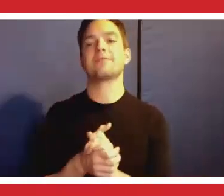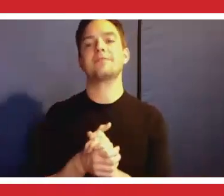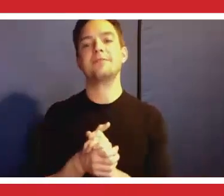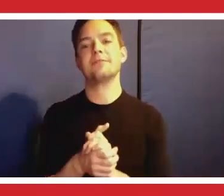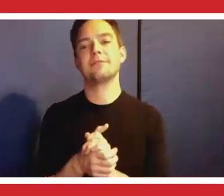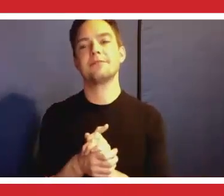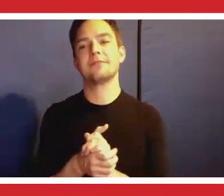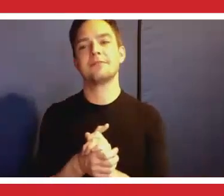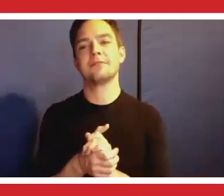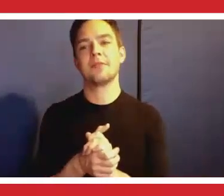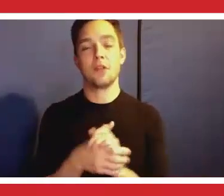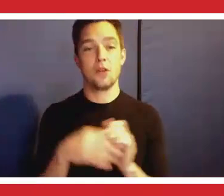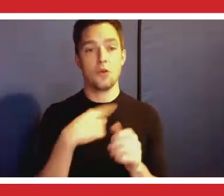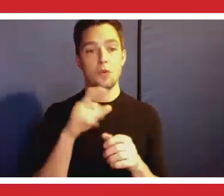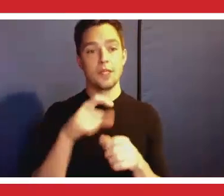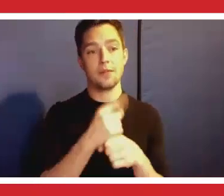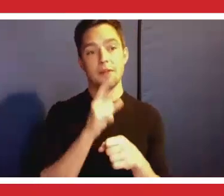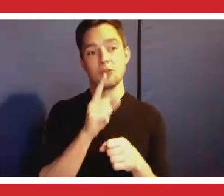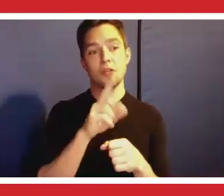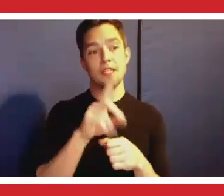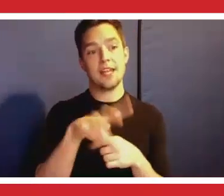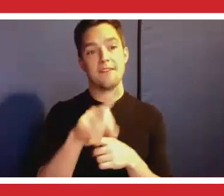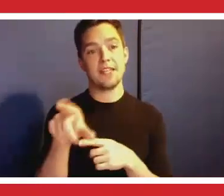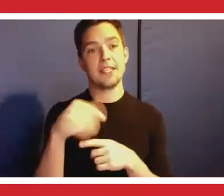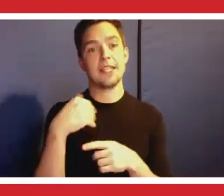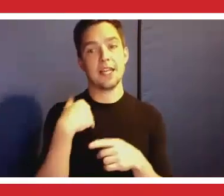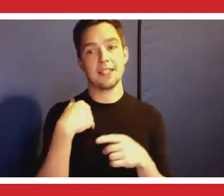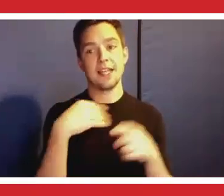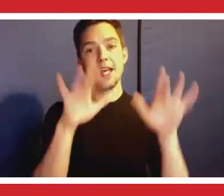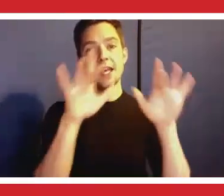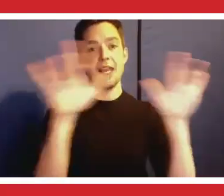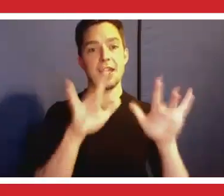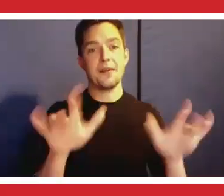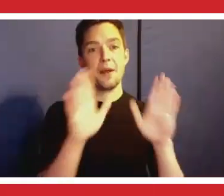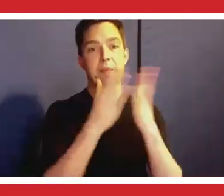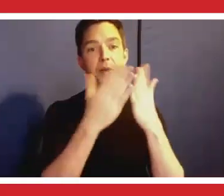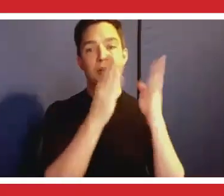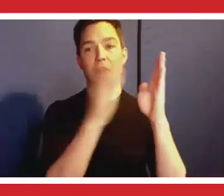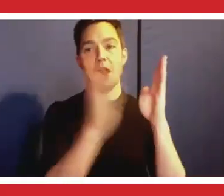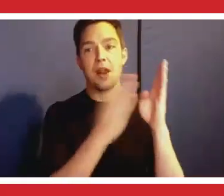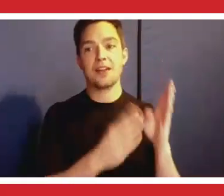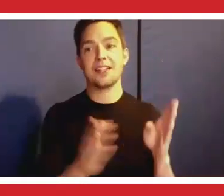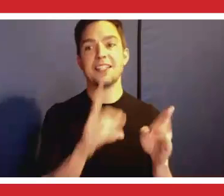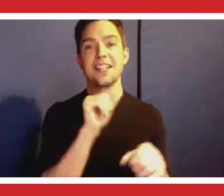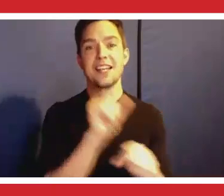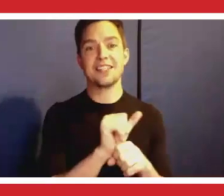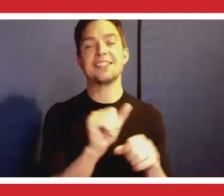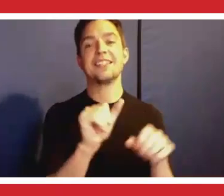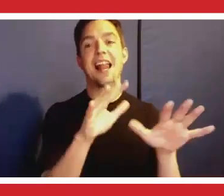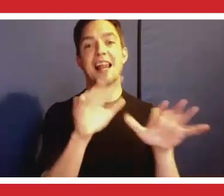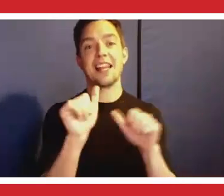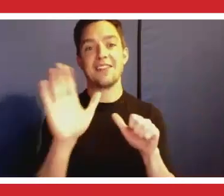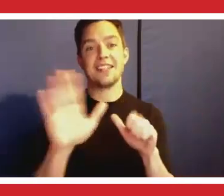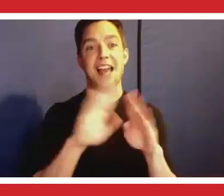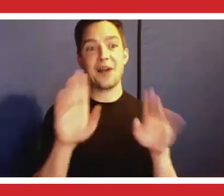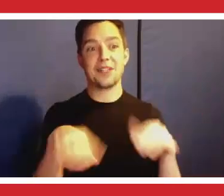We do have to make sure that we know David does have empty bookshelves because he's actually moving house this afternoon, and